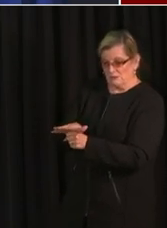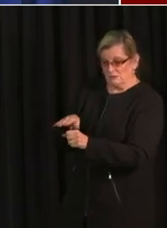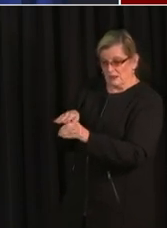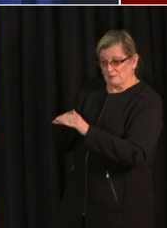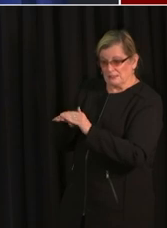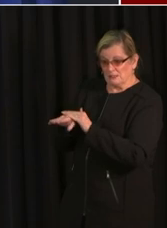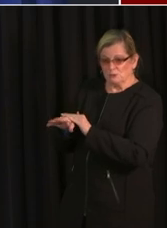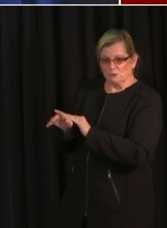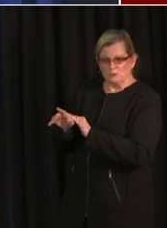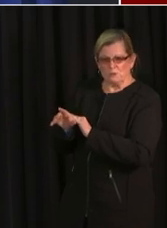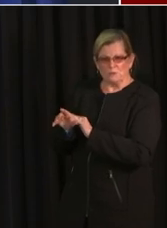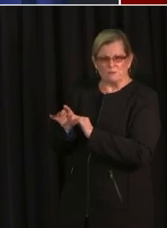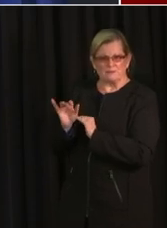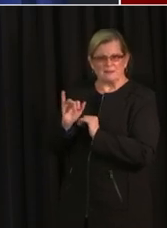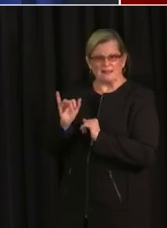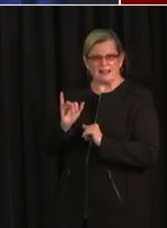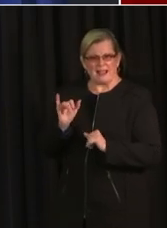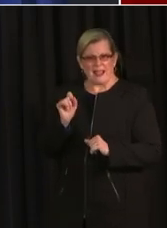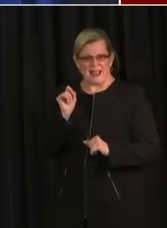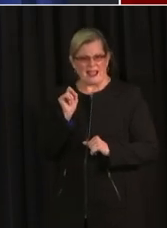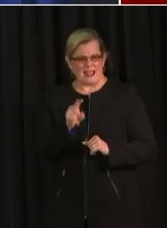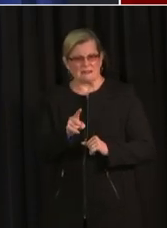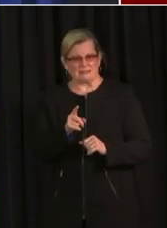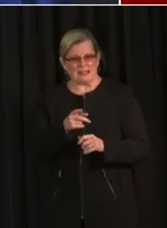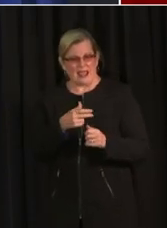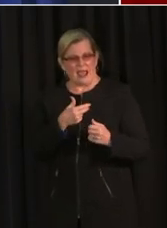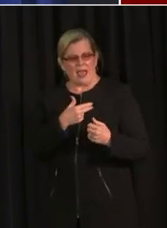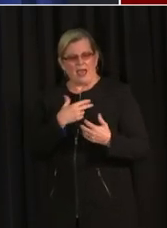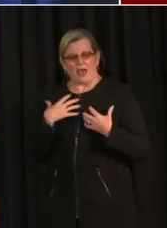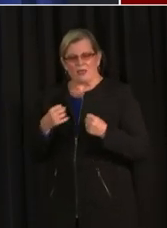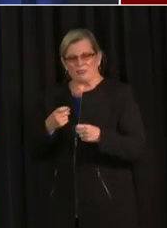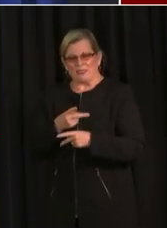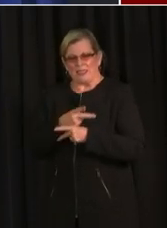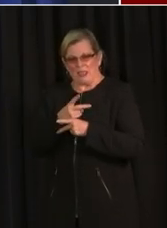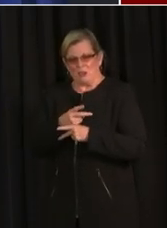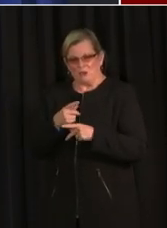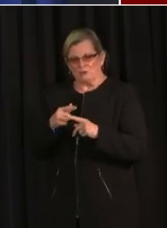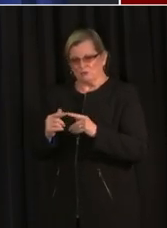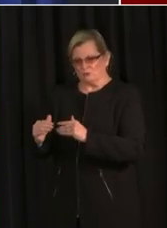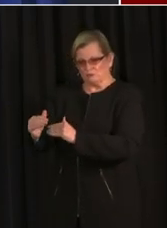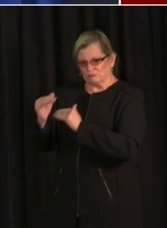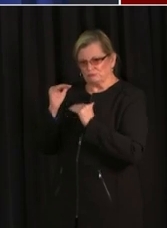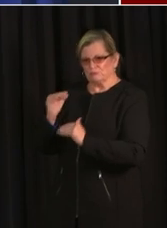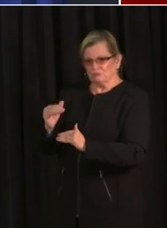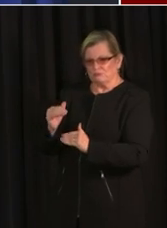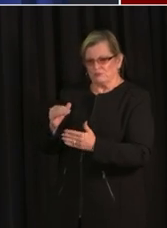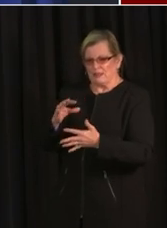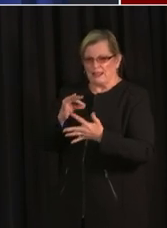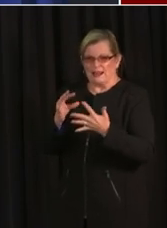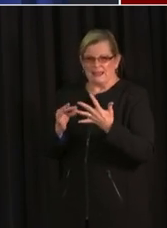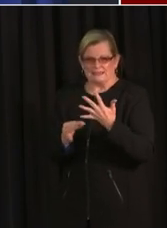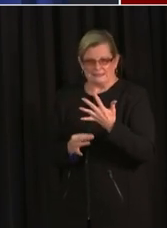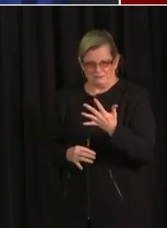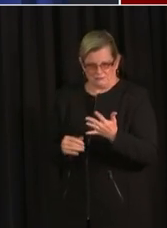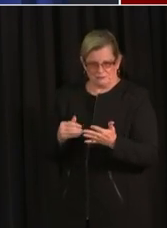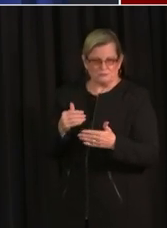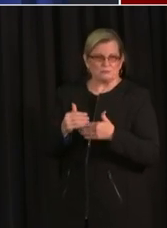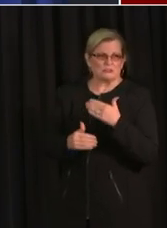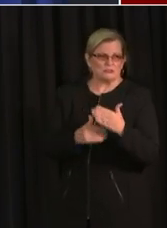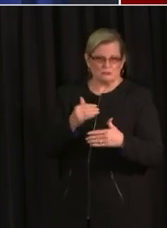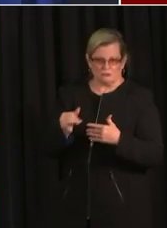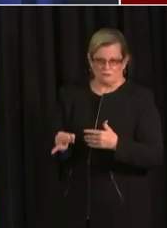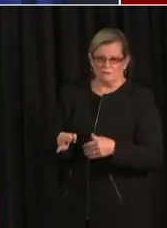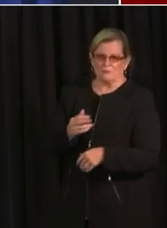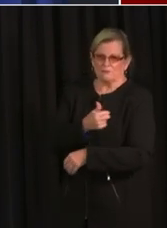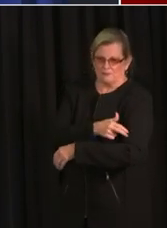to ask the healthcare facilities to restrict elective procedures. Now, it's a